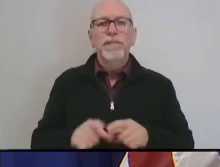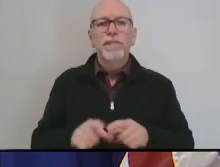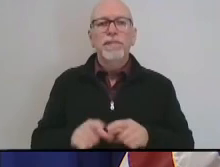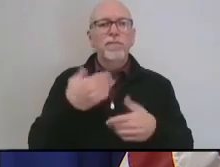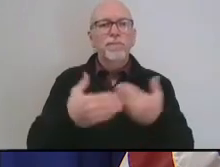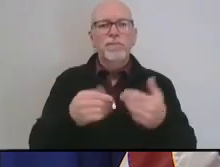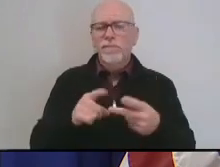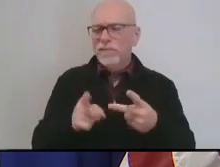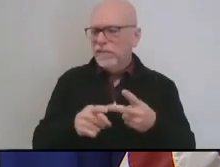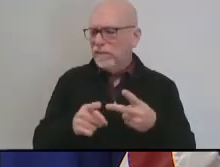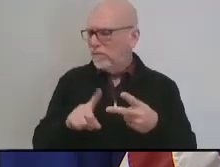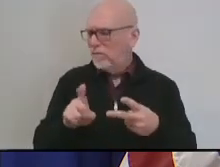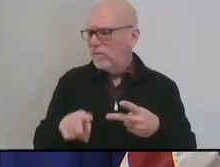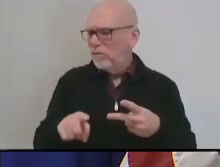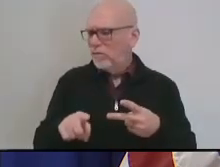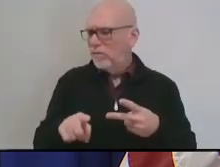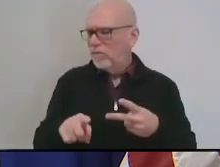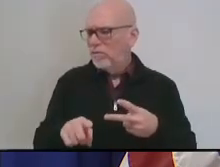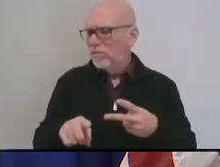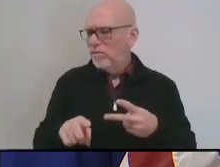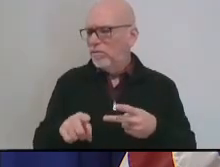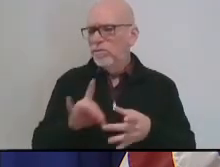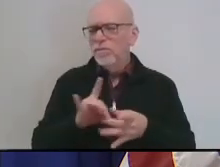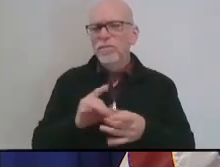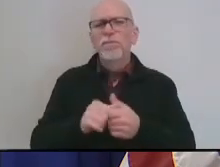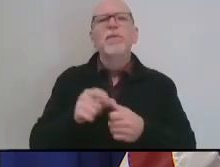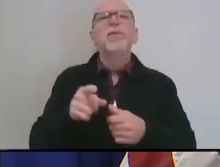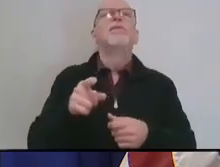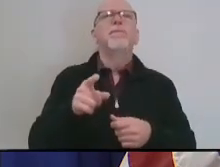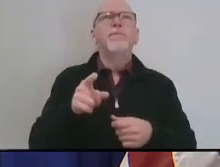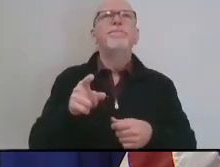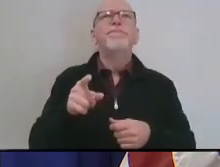question had to do with exercise and